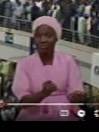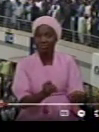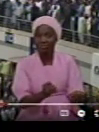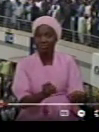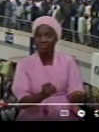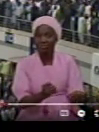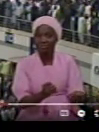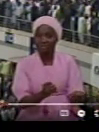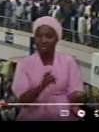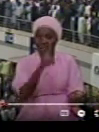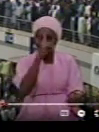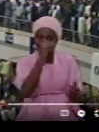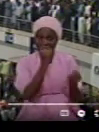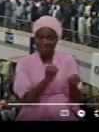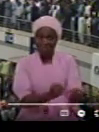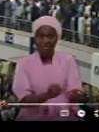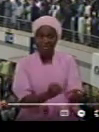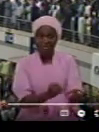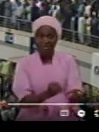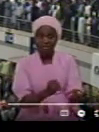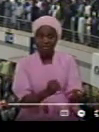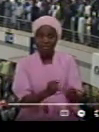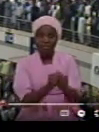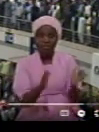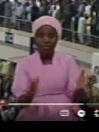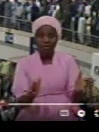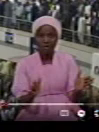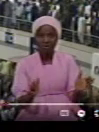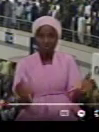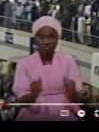Faith without corresponding action.